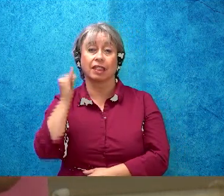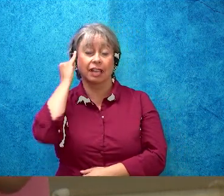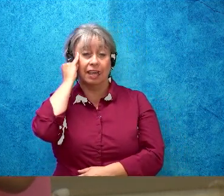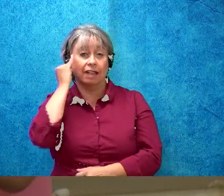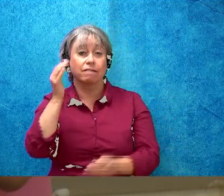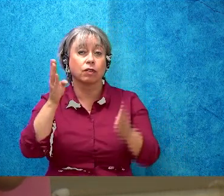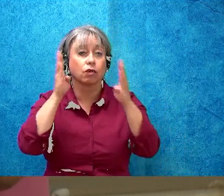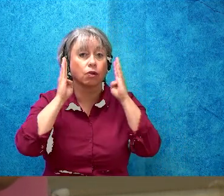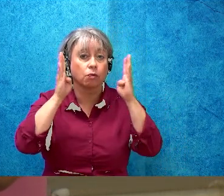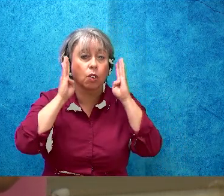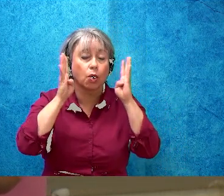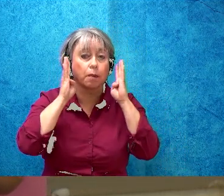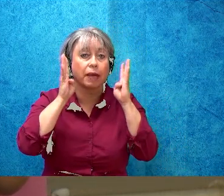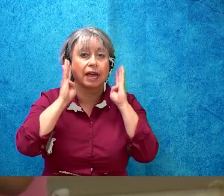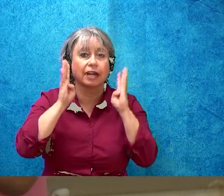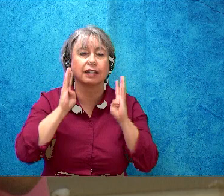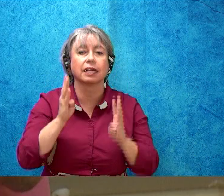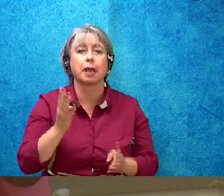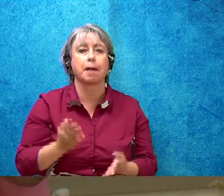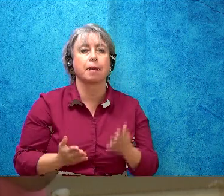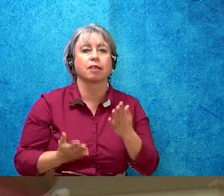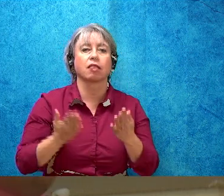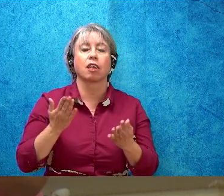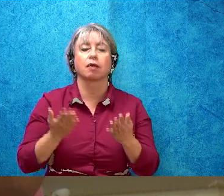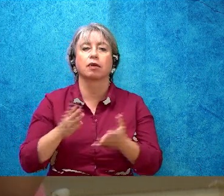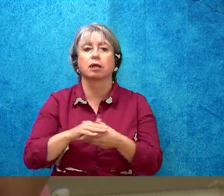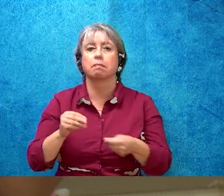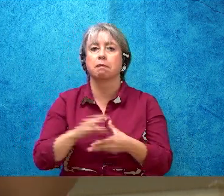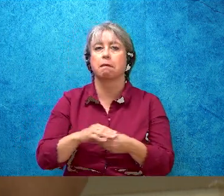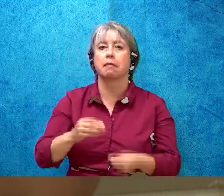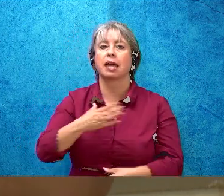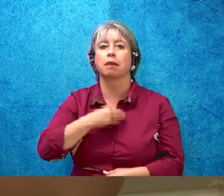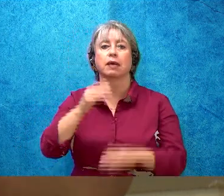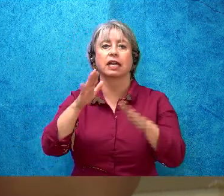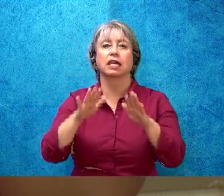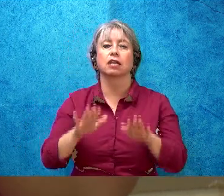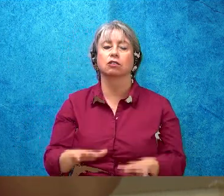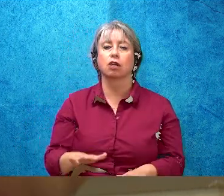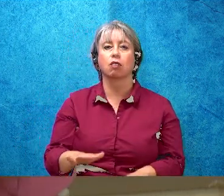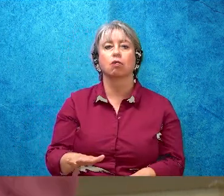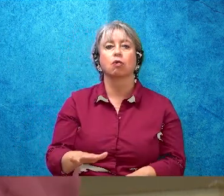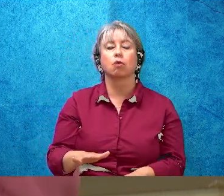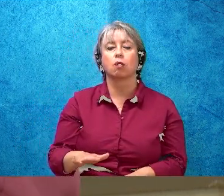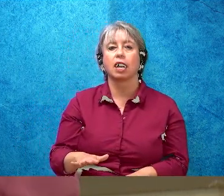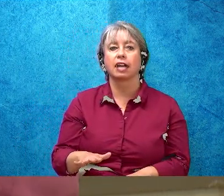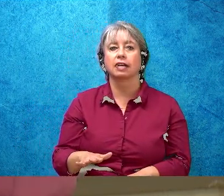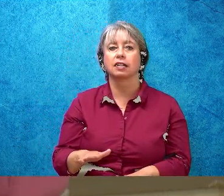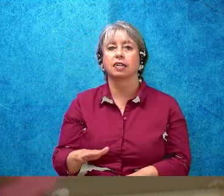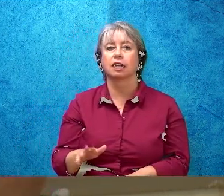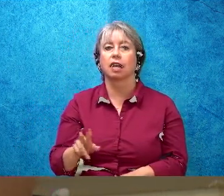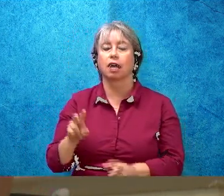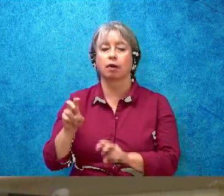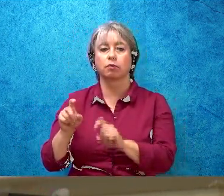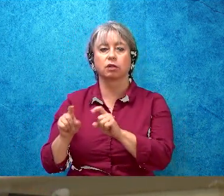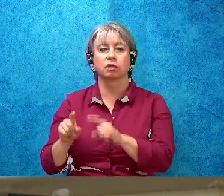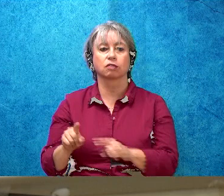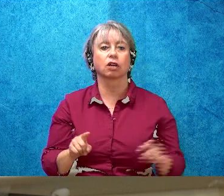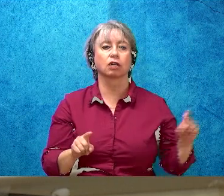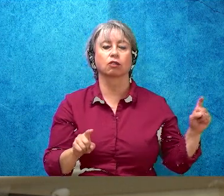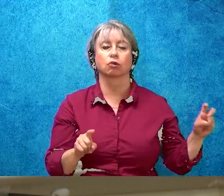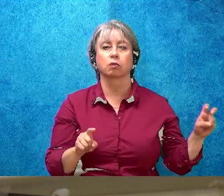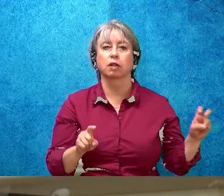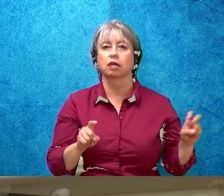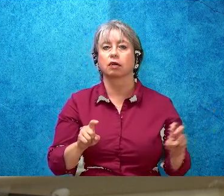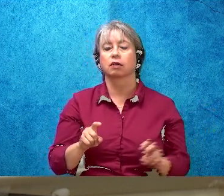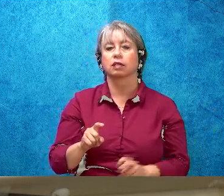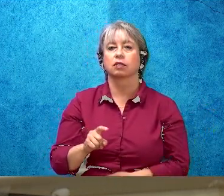attention, you probably thought about maybe the story Snow White, okay? I'm going to roll over here and sign back in so you guys can